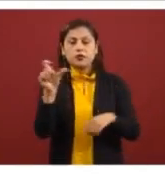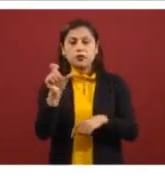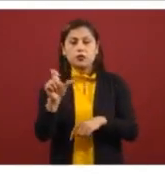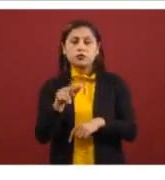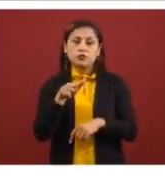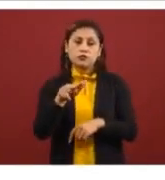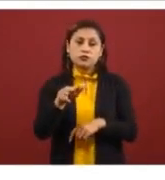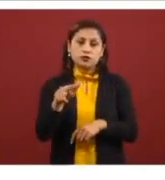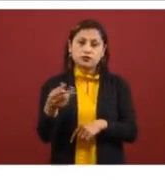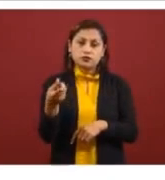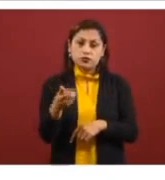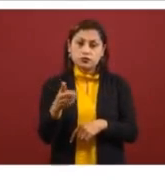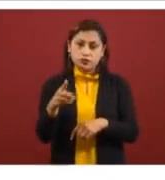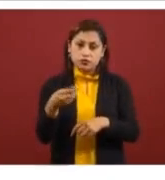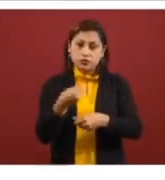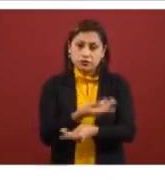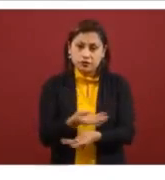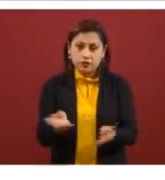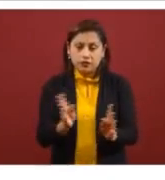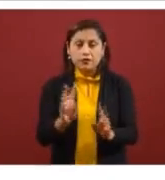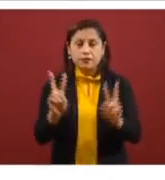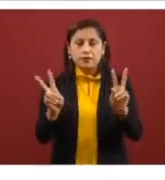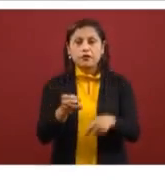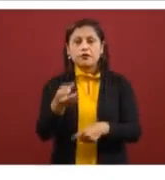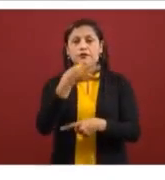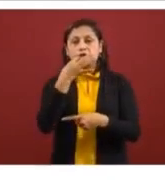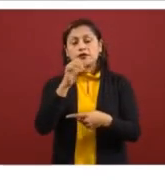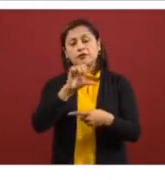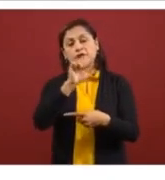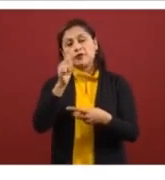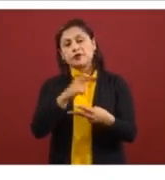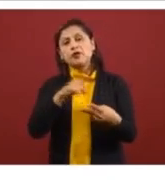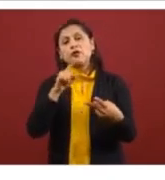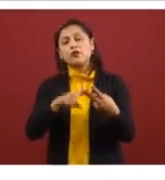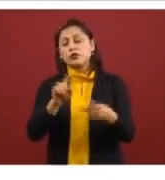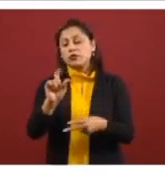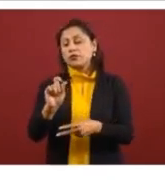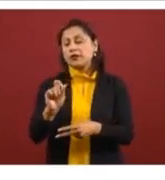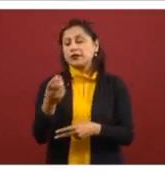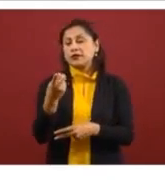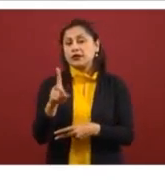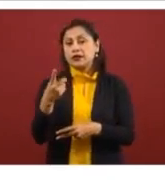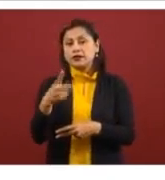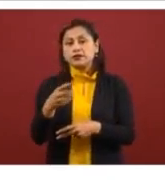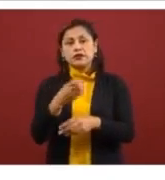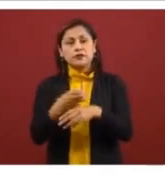by the 18th of December, they will have cleared up the